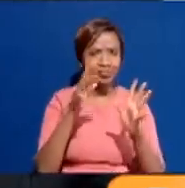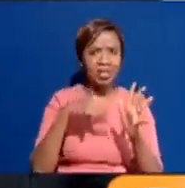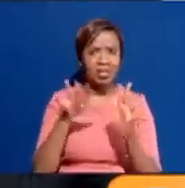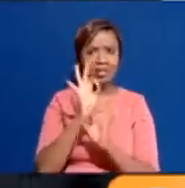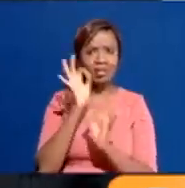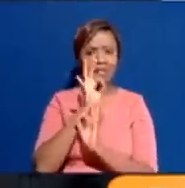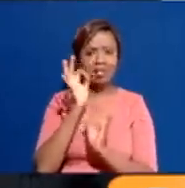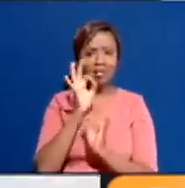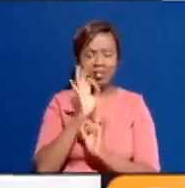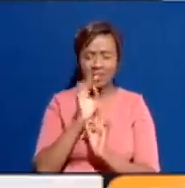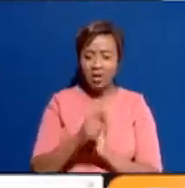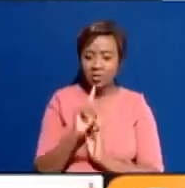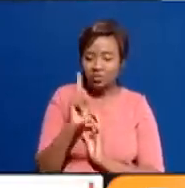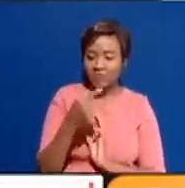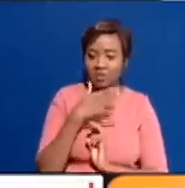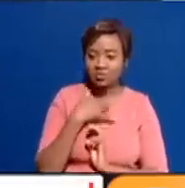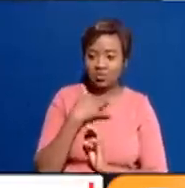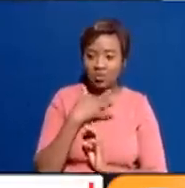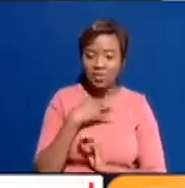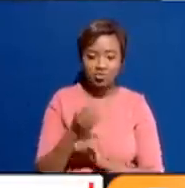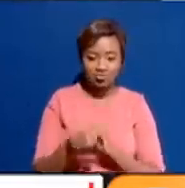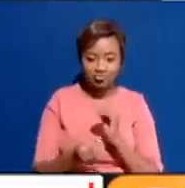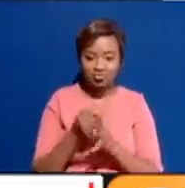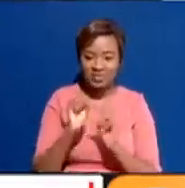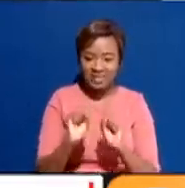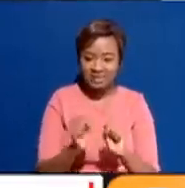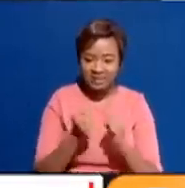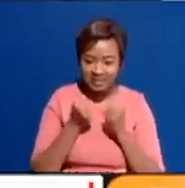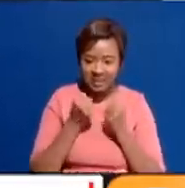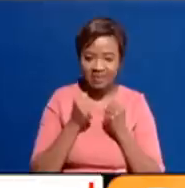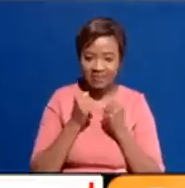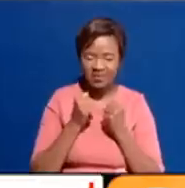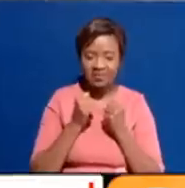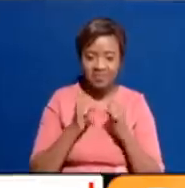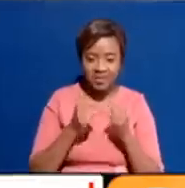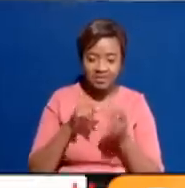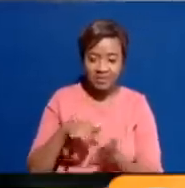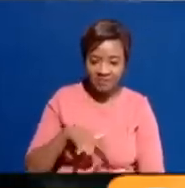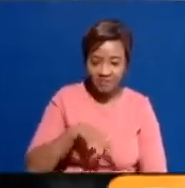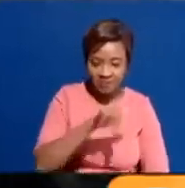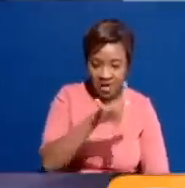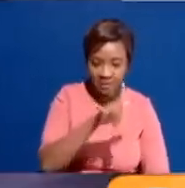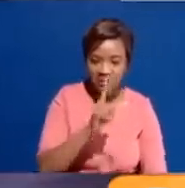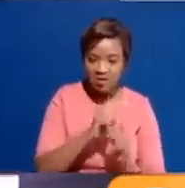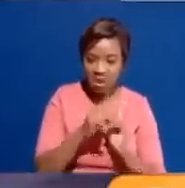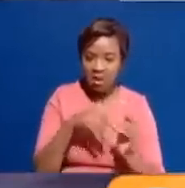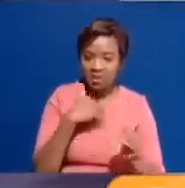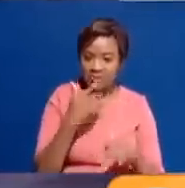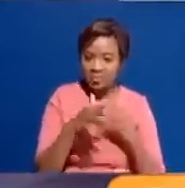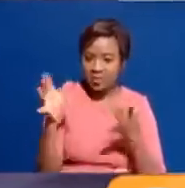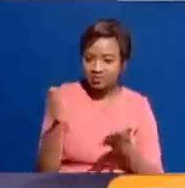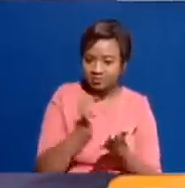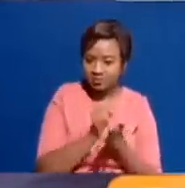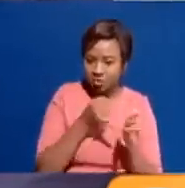to create the most safest aircraft. That's why I went into aviation. But her vision grew when she was recruited